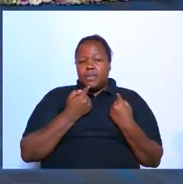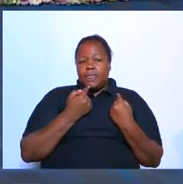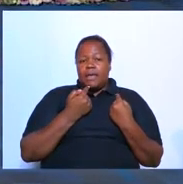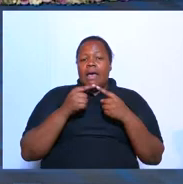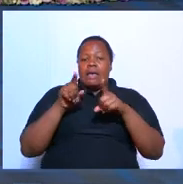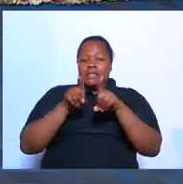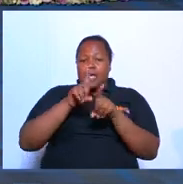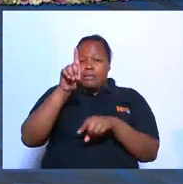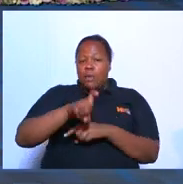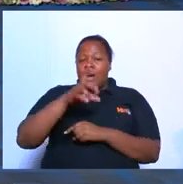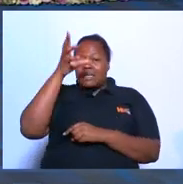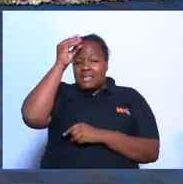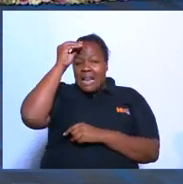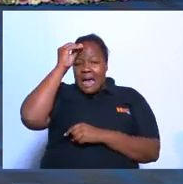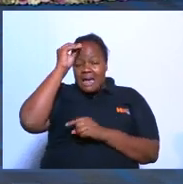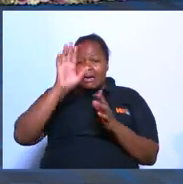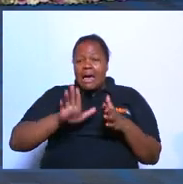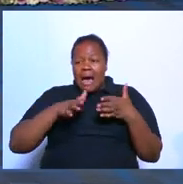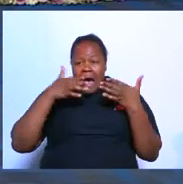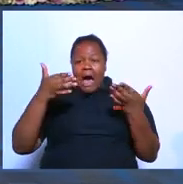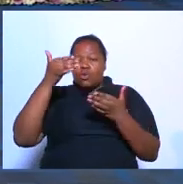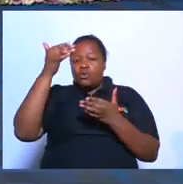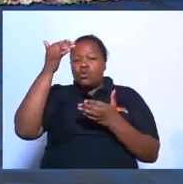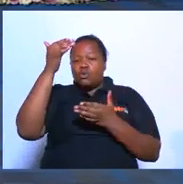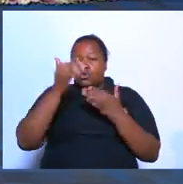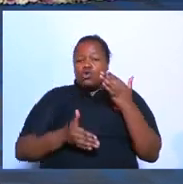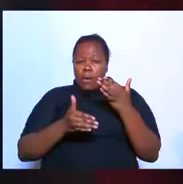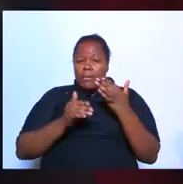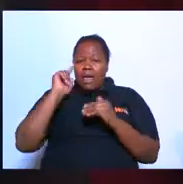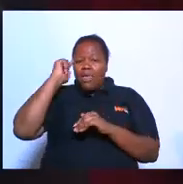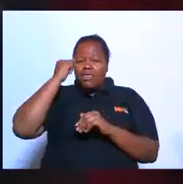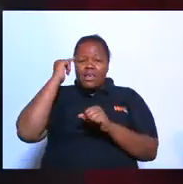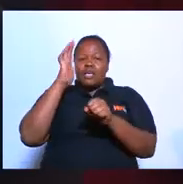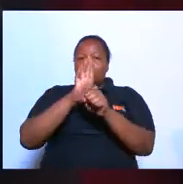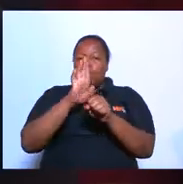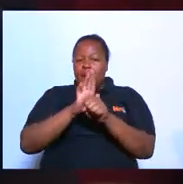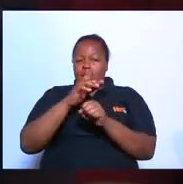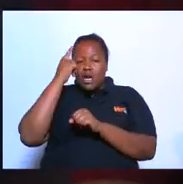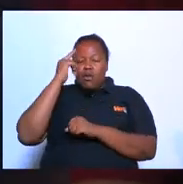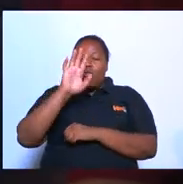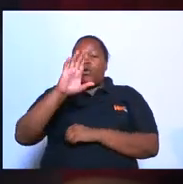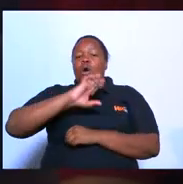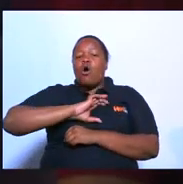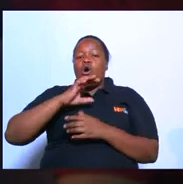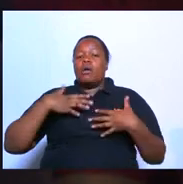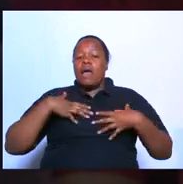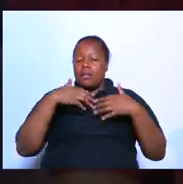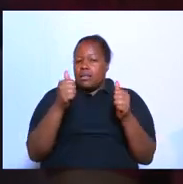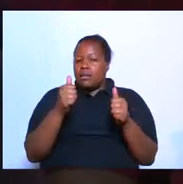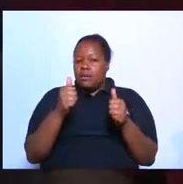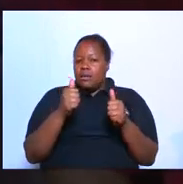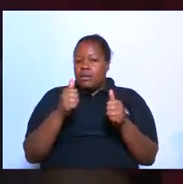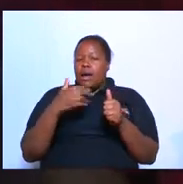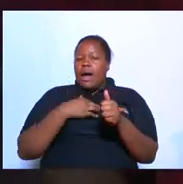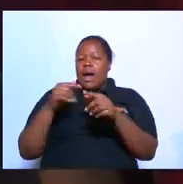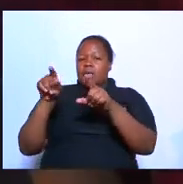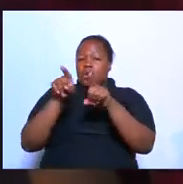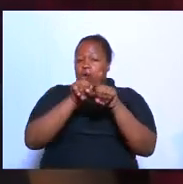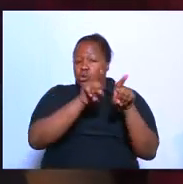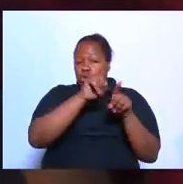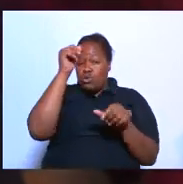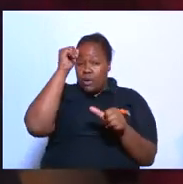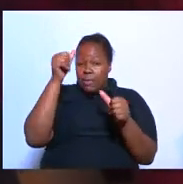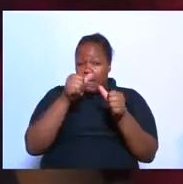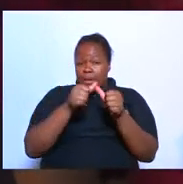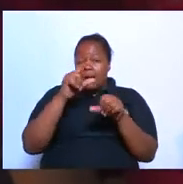you have to learn how to stop overthinking for your own health you remember I say that